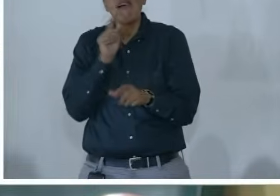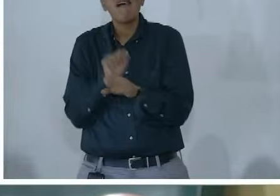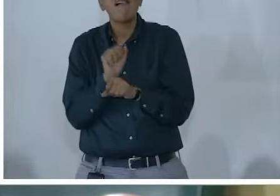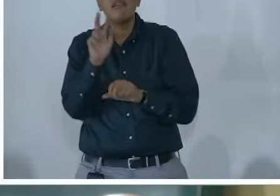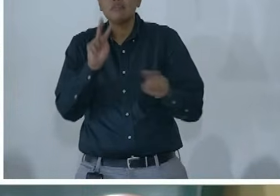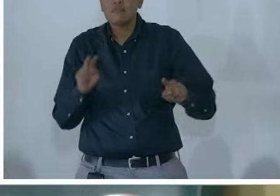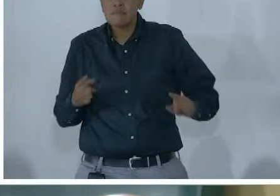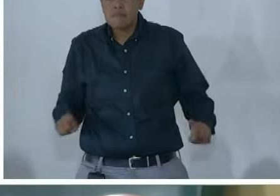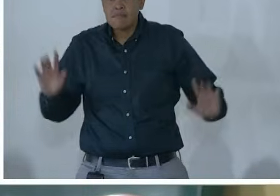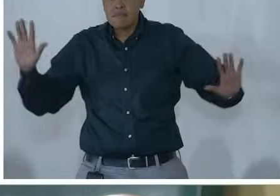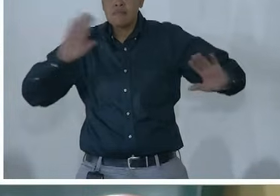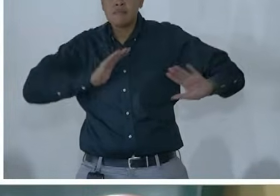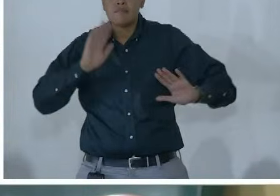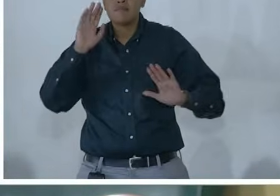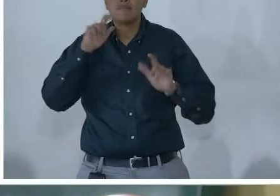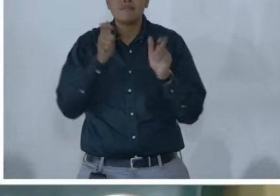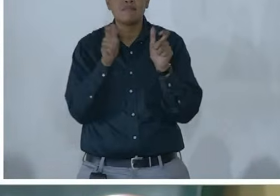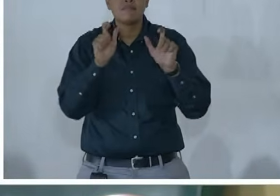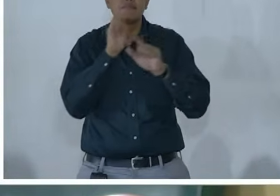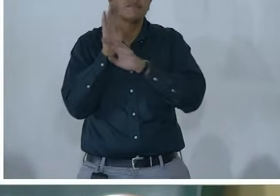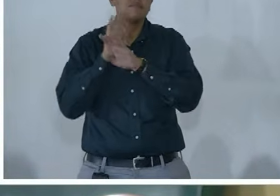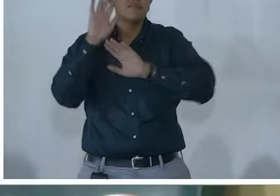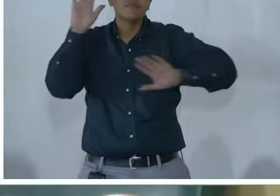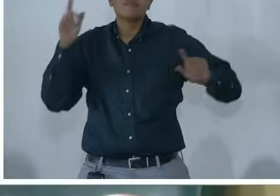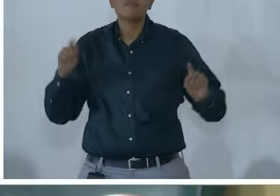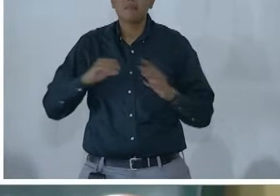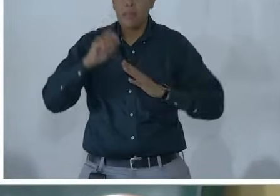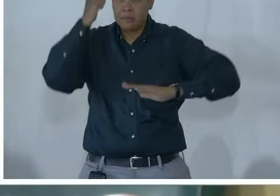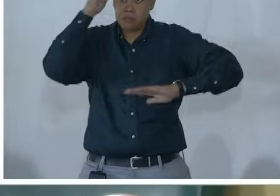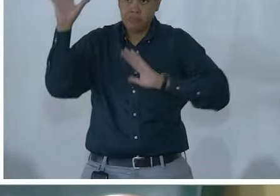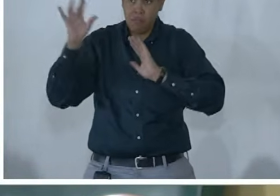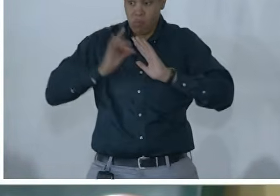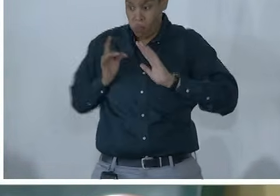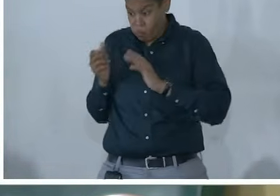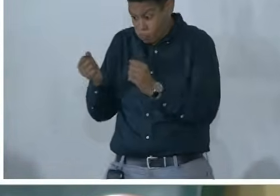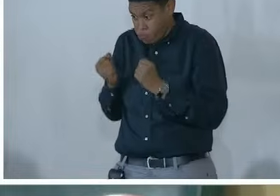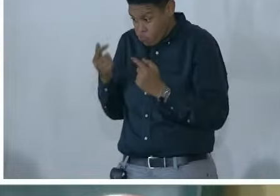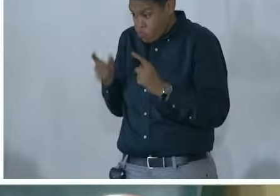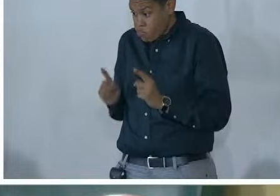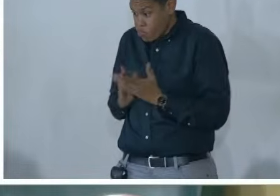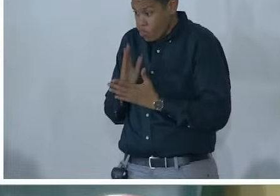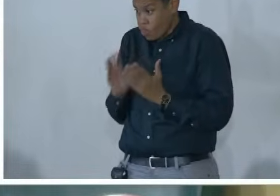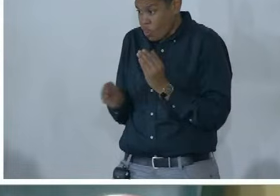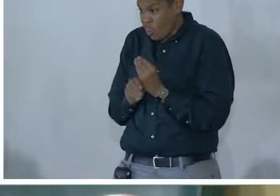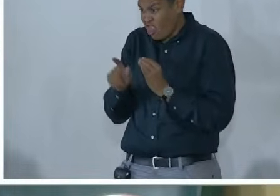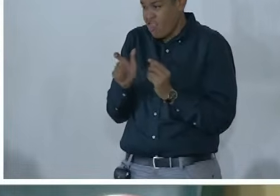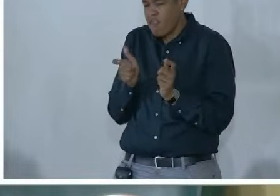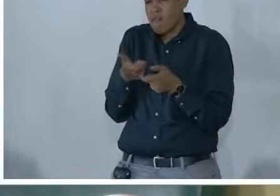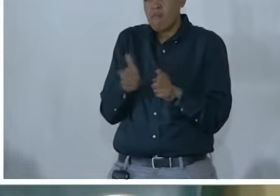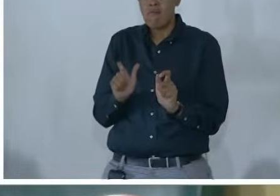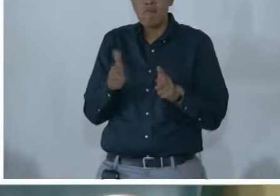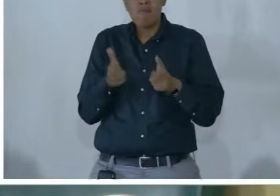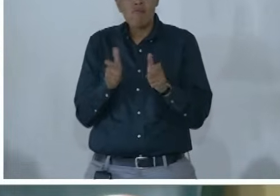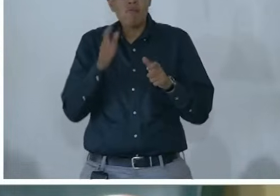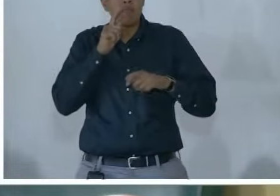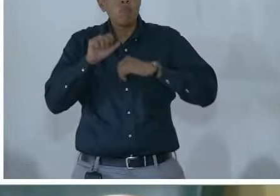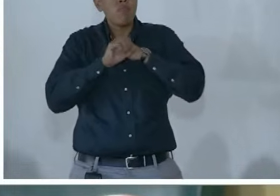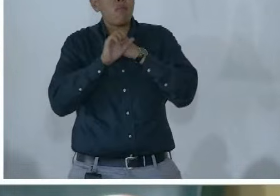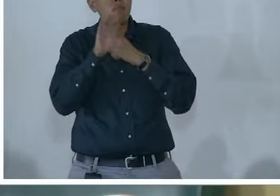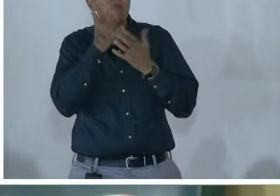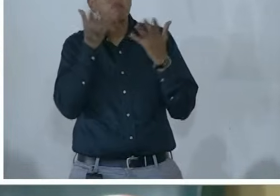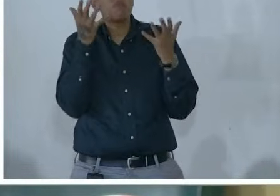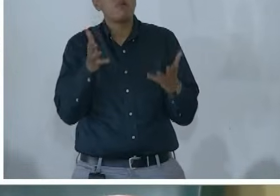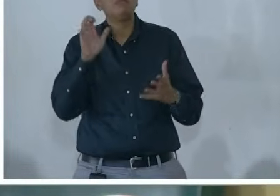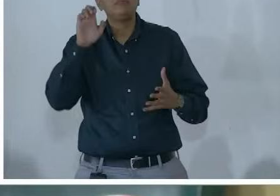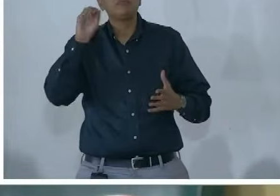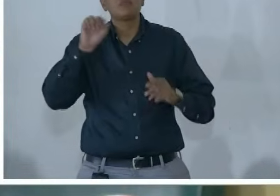realities of micro and small businesses in mind. By adding the micro-market to the existing